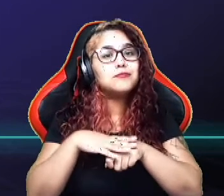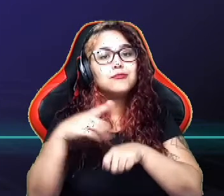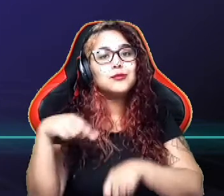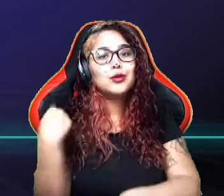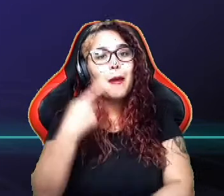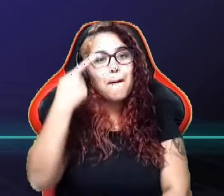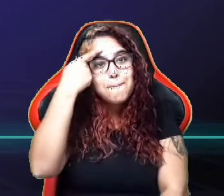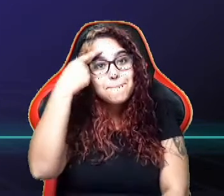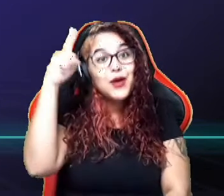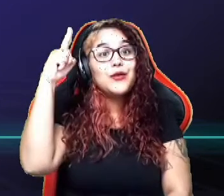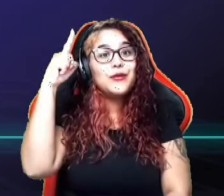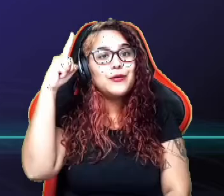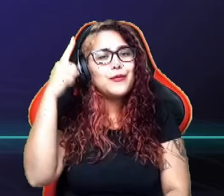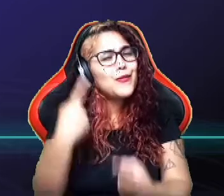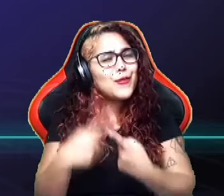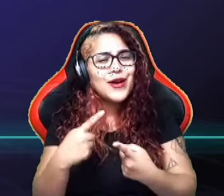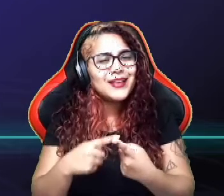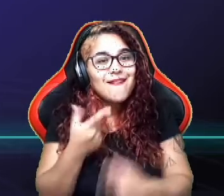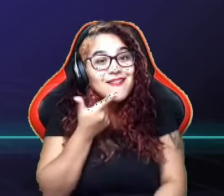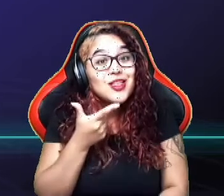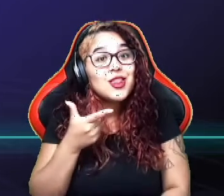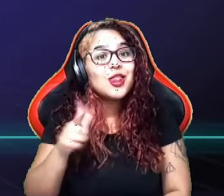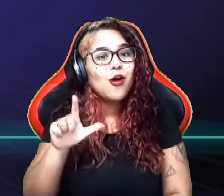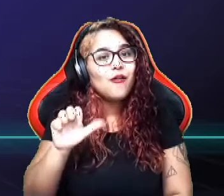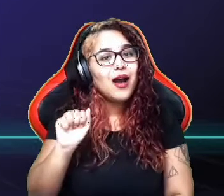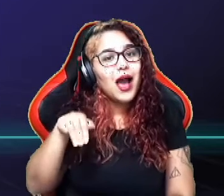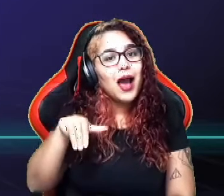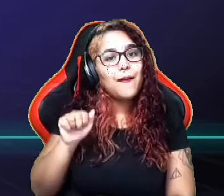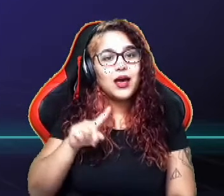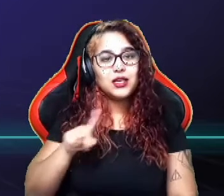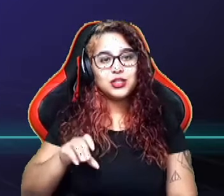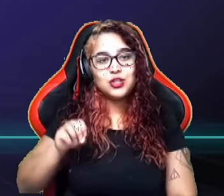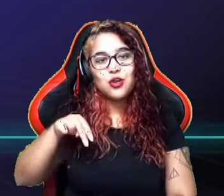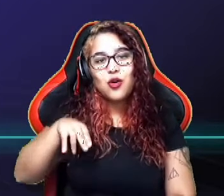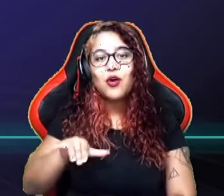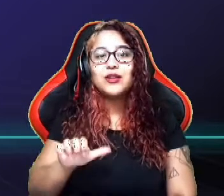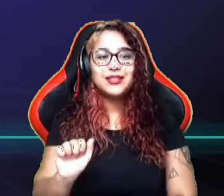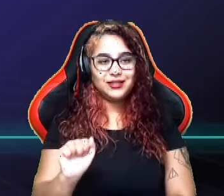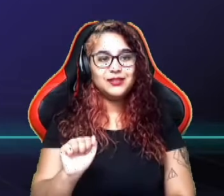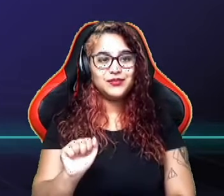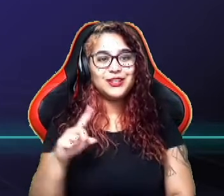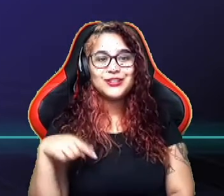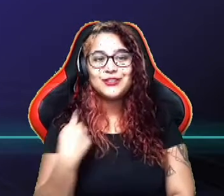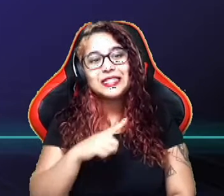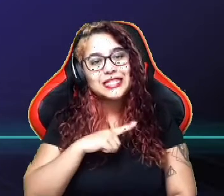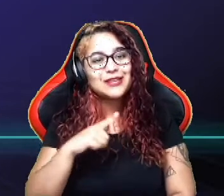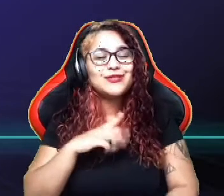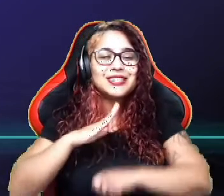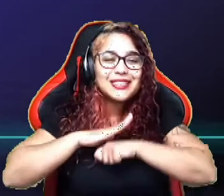And that sparked the idea to relaunch Amazonia.